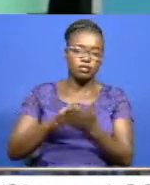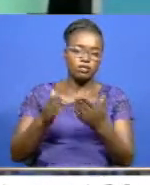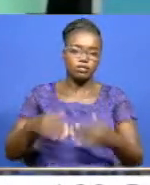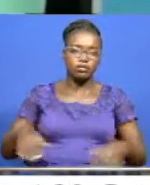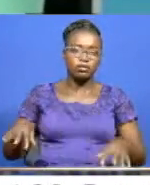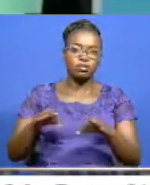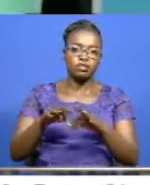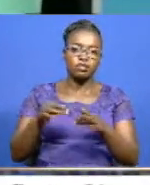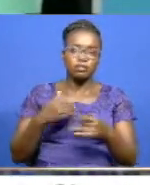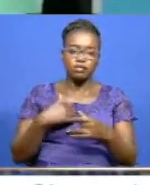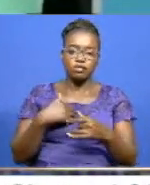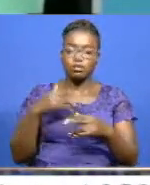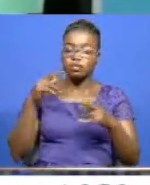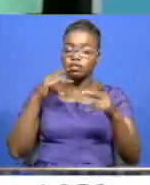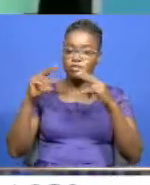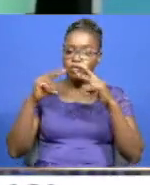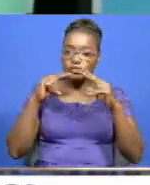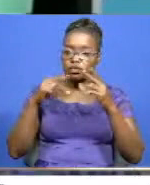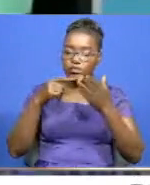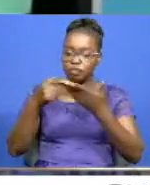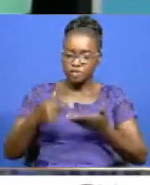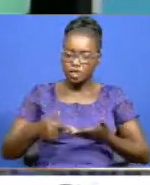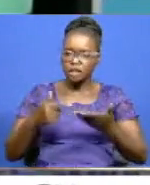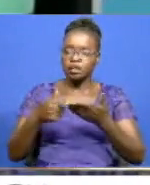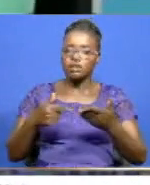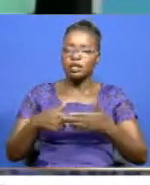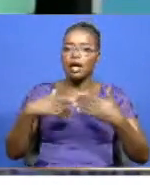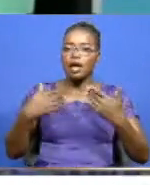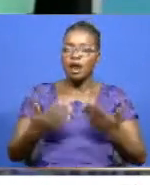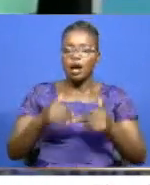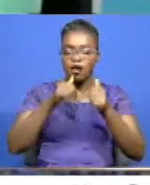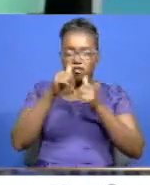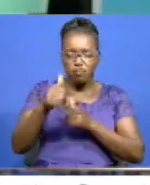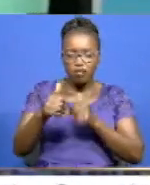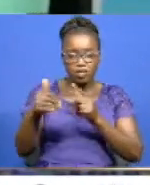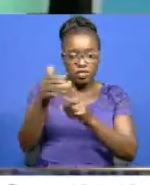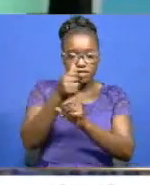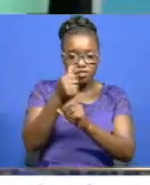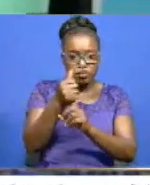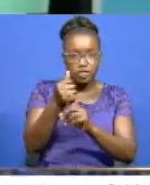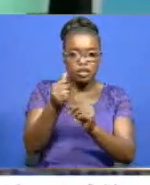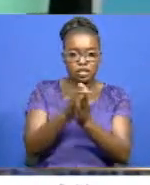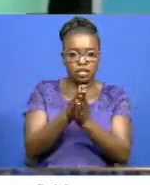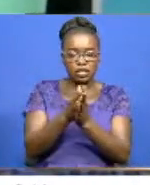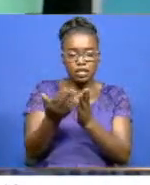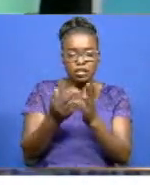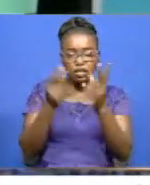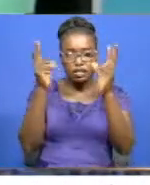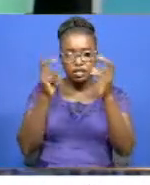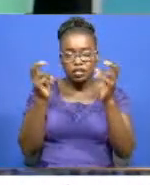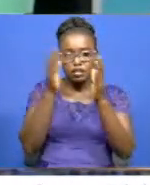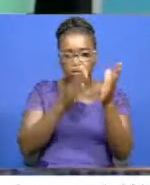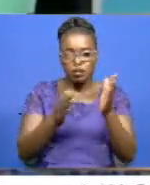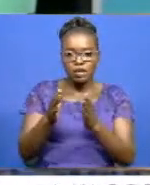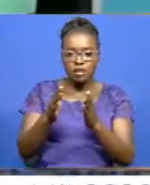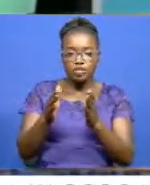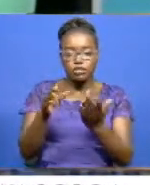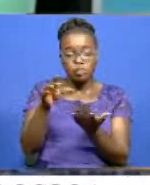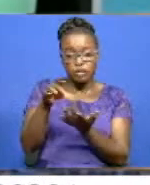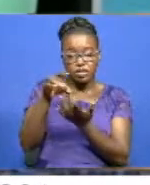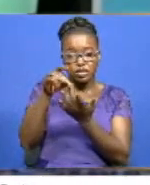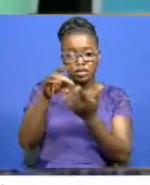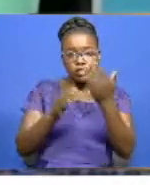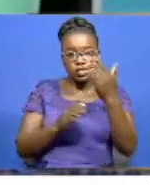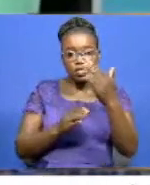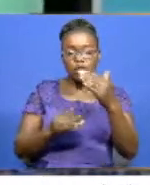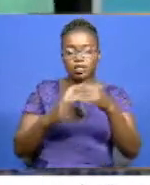the Mövenpick Hotel just to discuss how far they've gone, their achievements and other issues that they plan to prioritize in the next